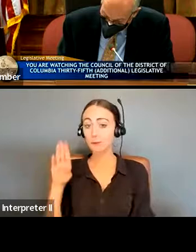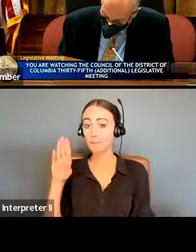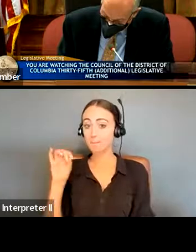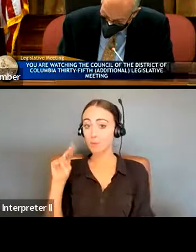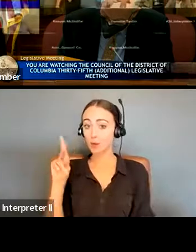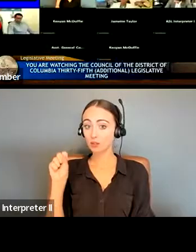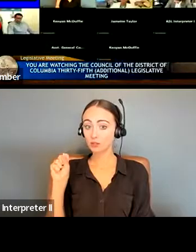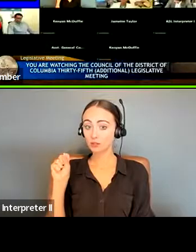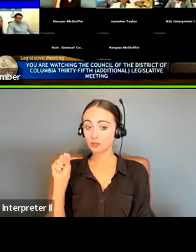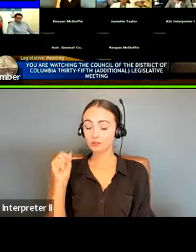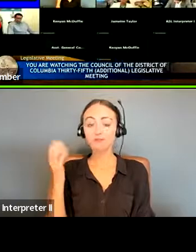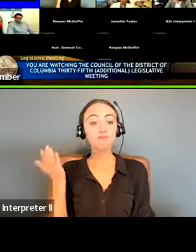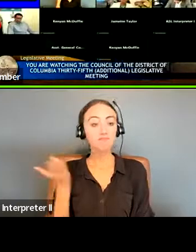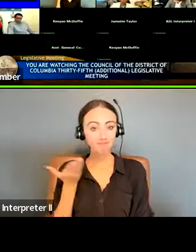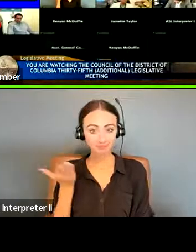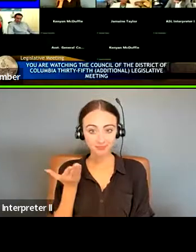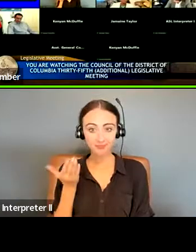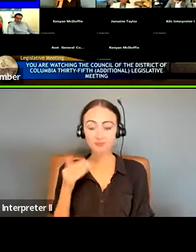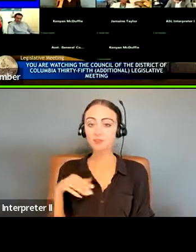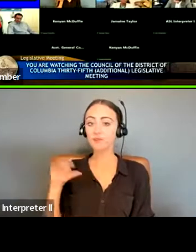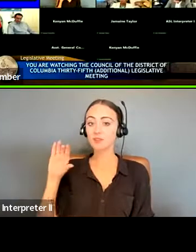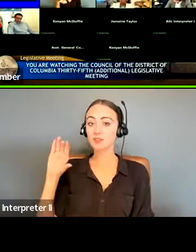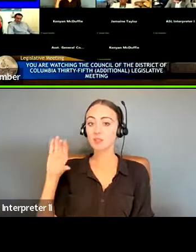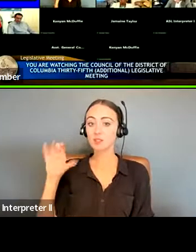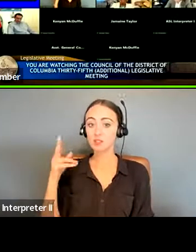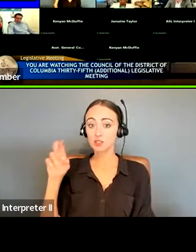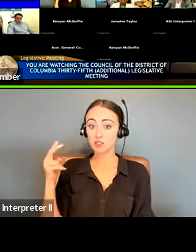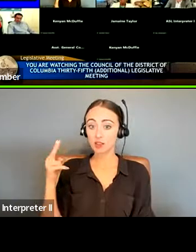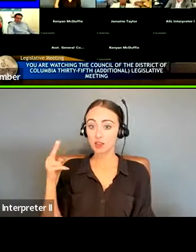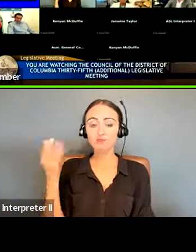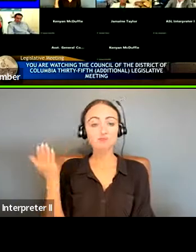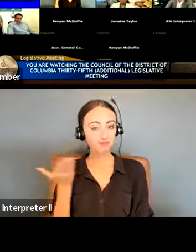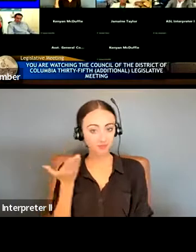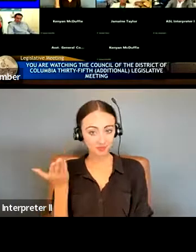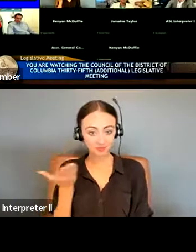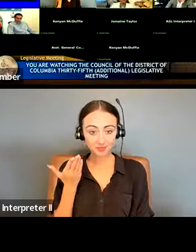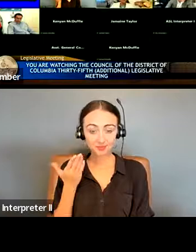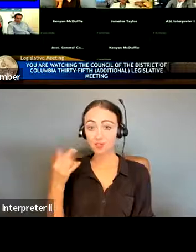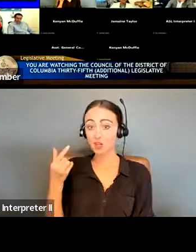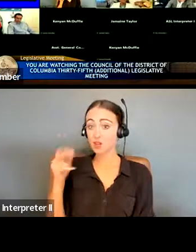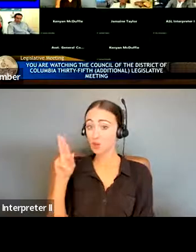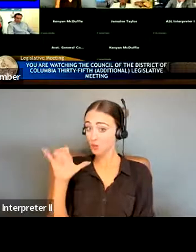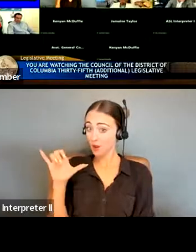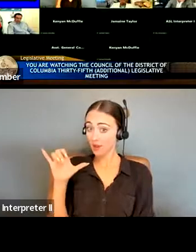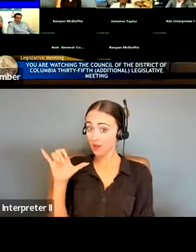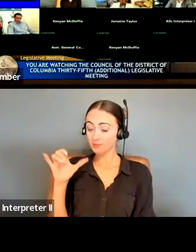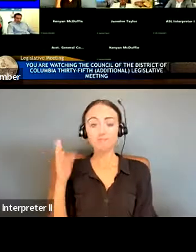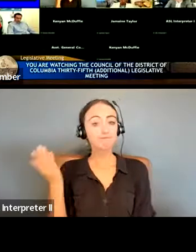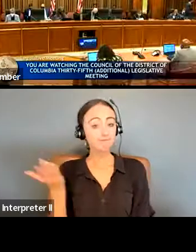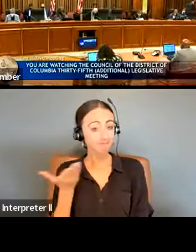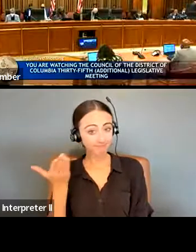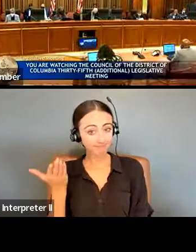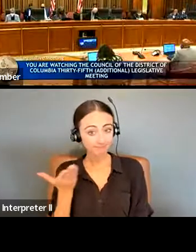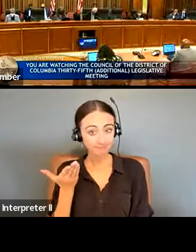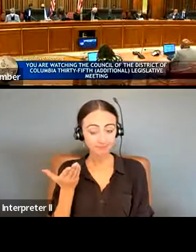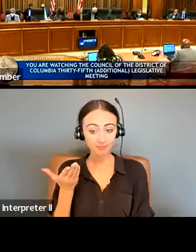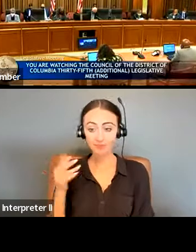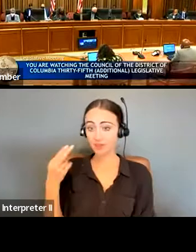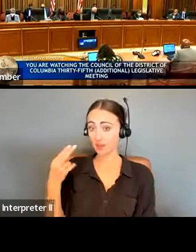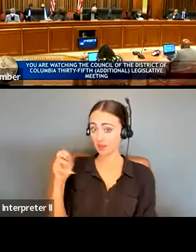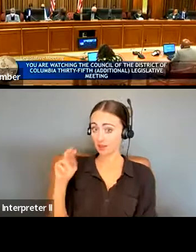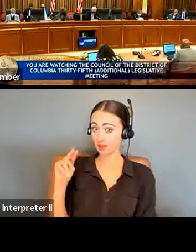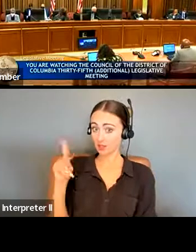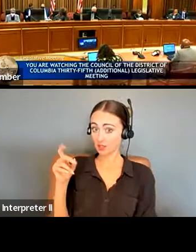Bonds, Here. Councilmember Che, Here. Councilmember Gray, Here. Councilmember